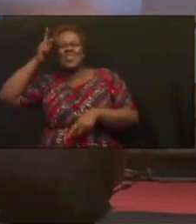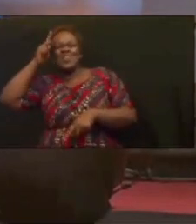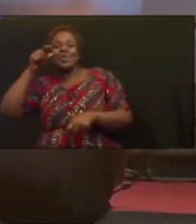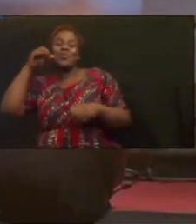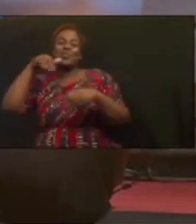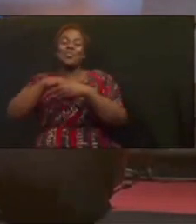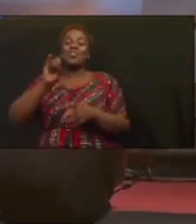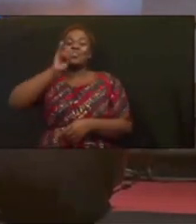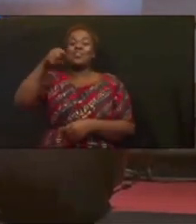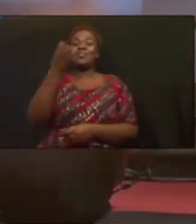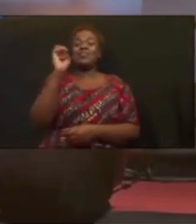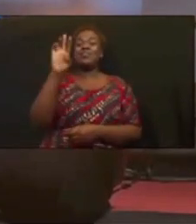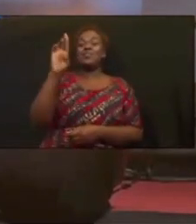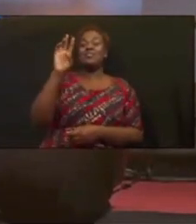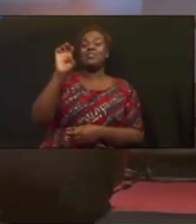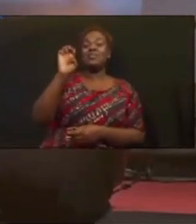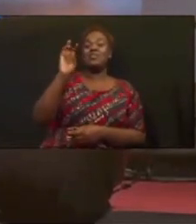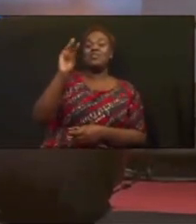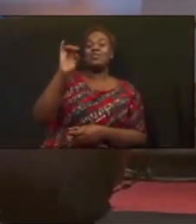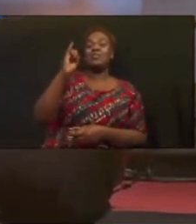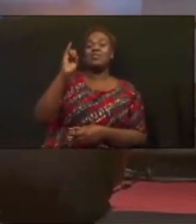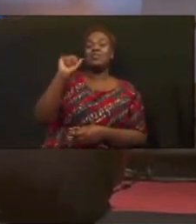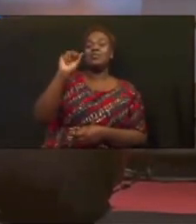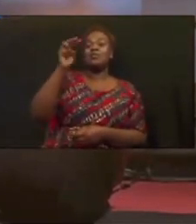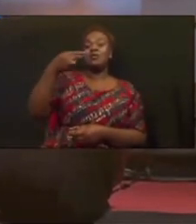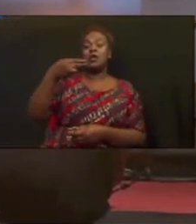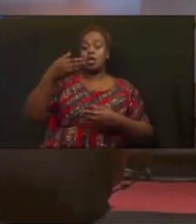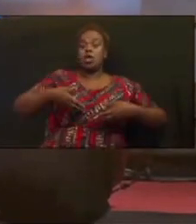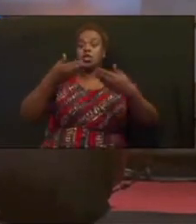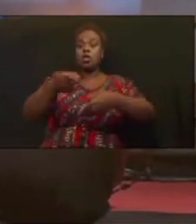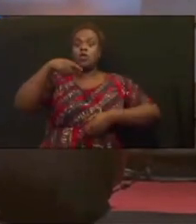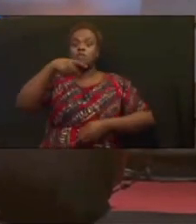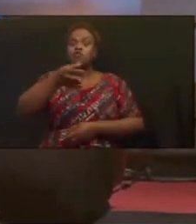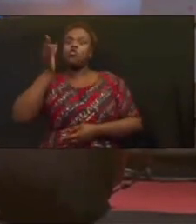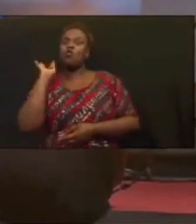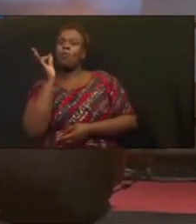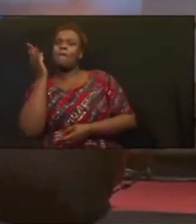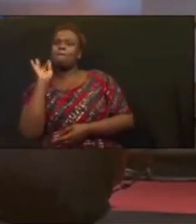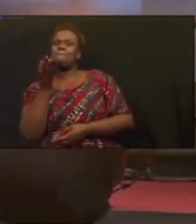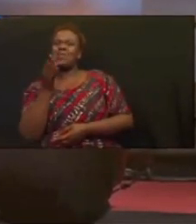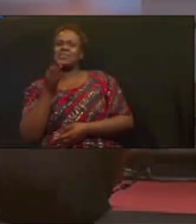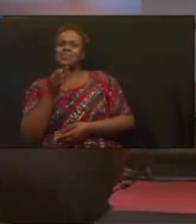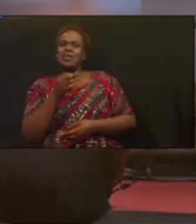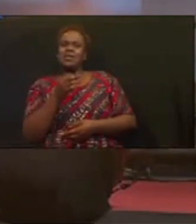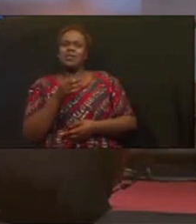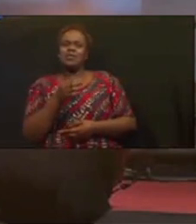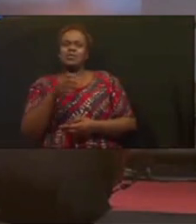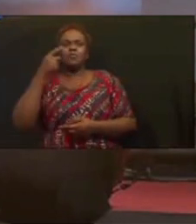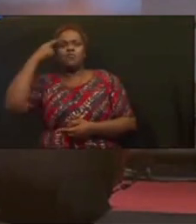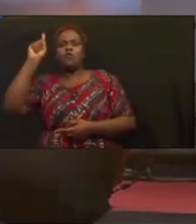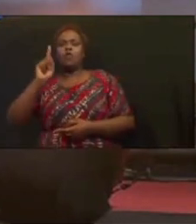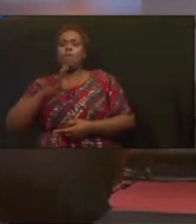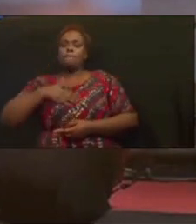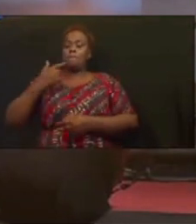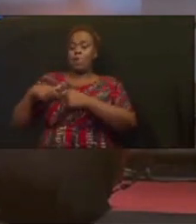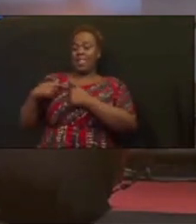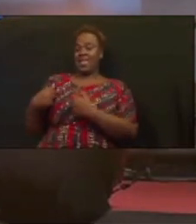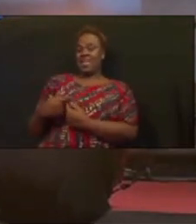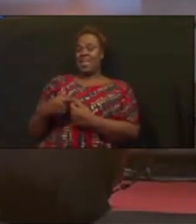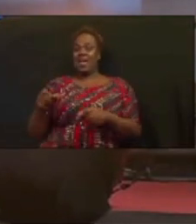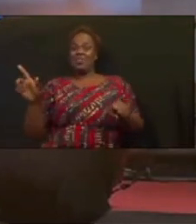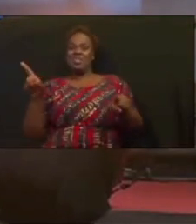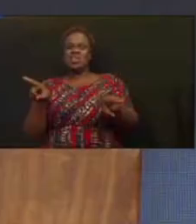Jeremiah 3:15, and I will give you pastors or shepherds according to my heart, and they shall feed you